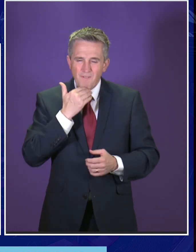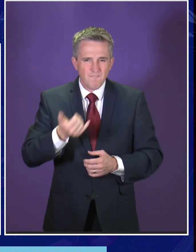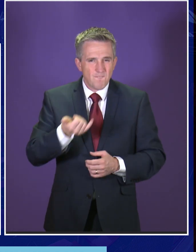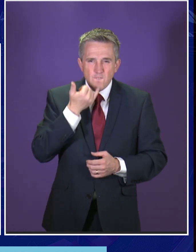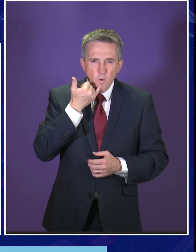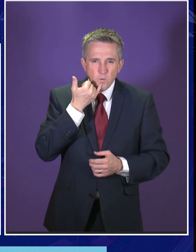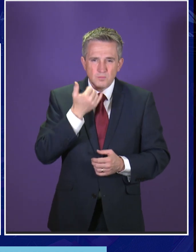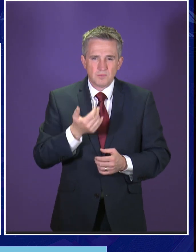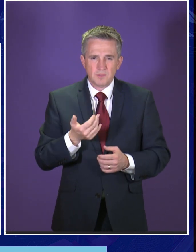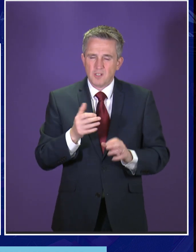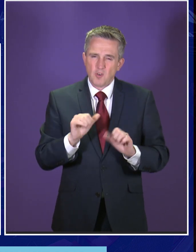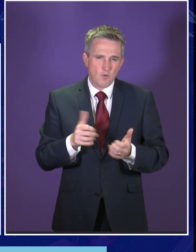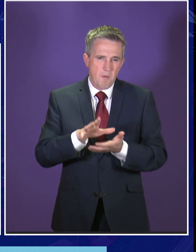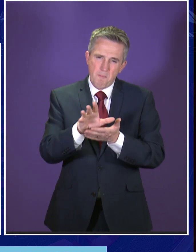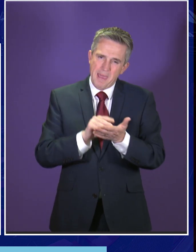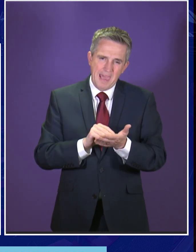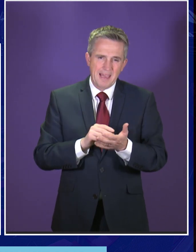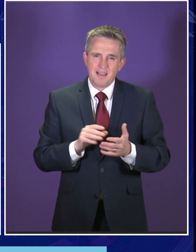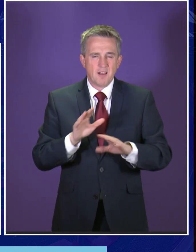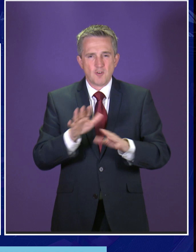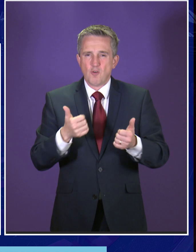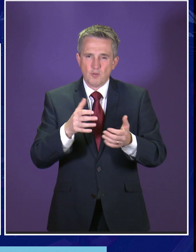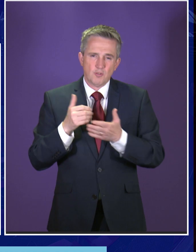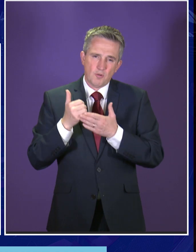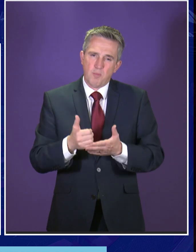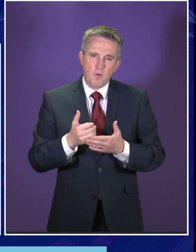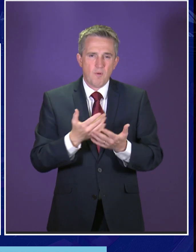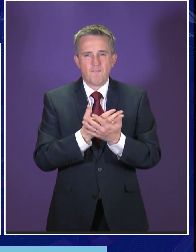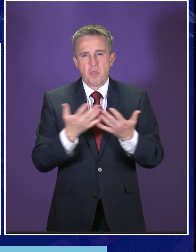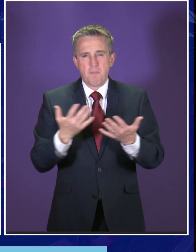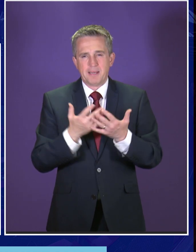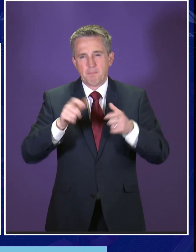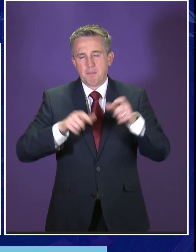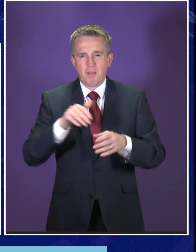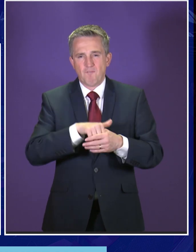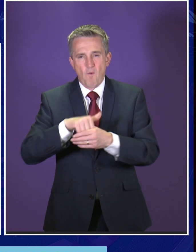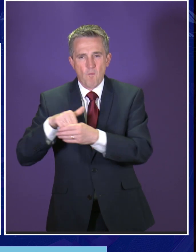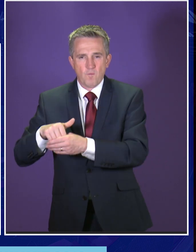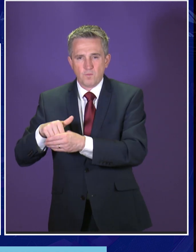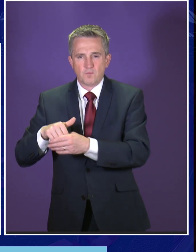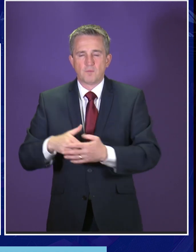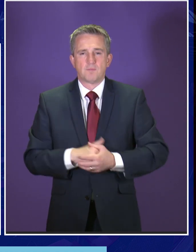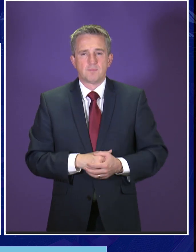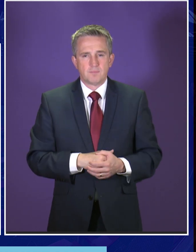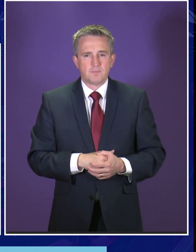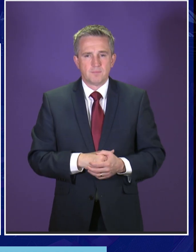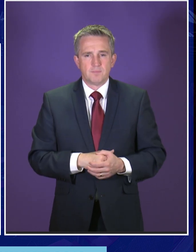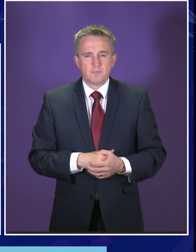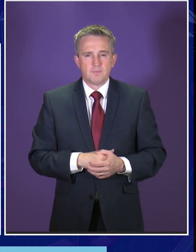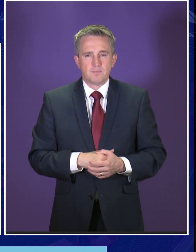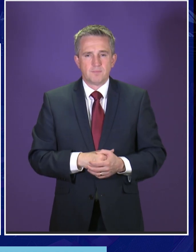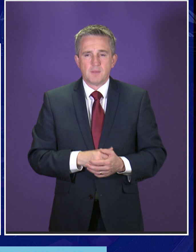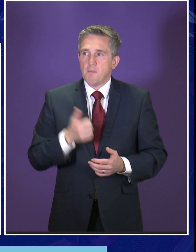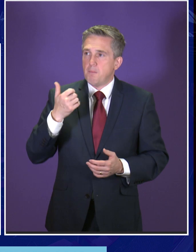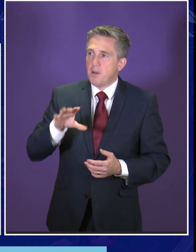poor remuneration and welfare packages for our stakeholders. However, inspiration in terms of transferable